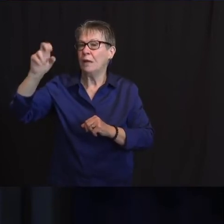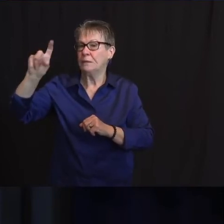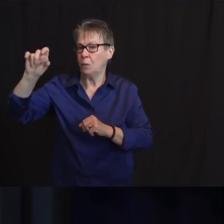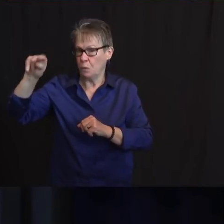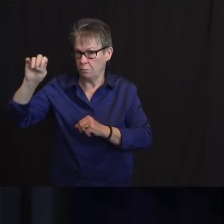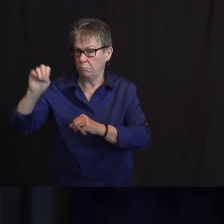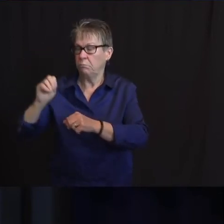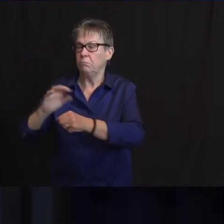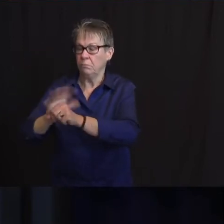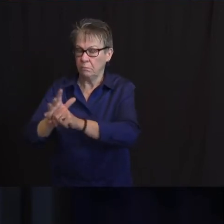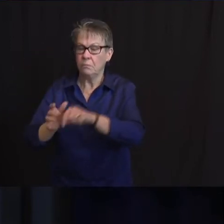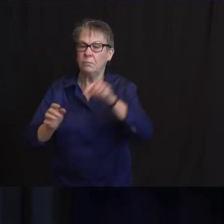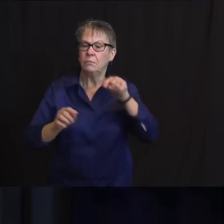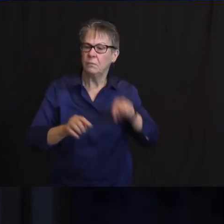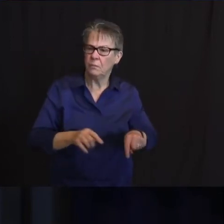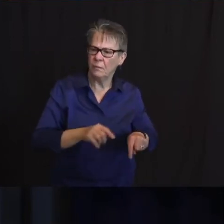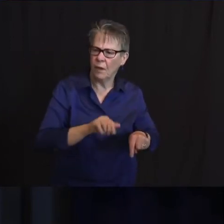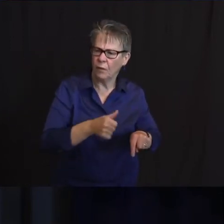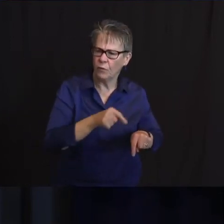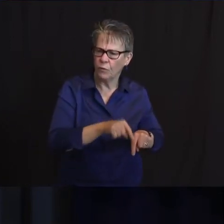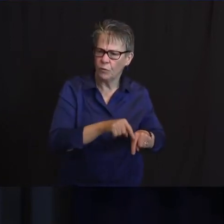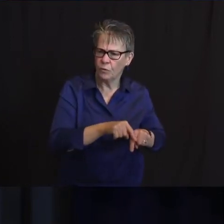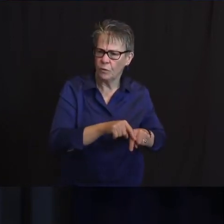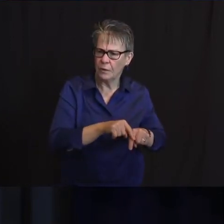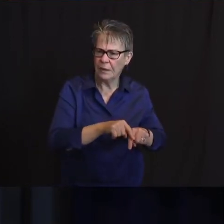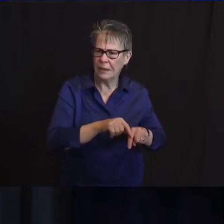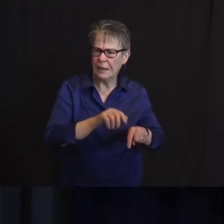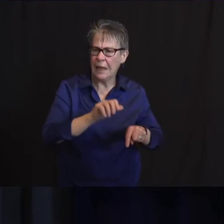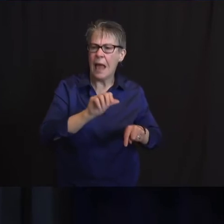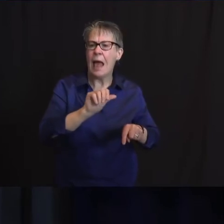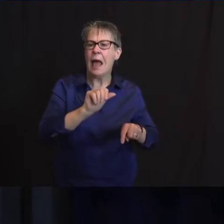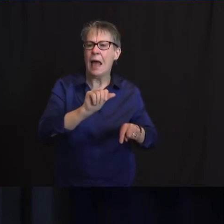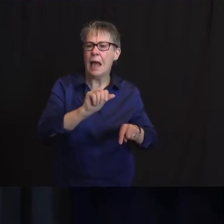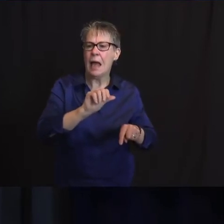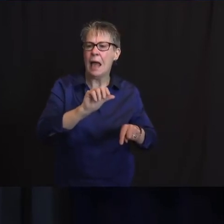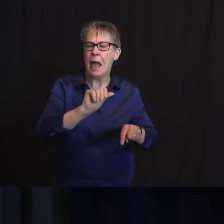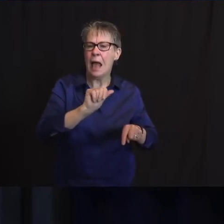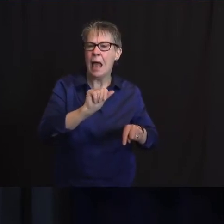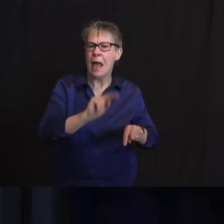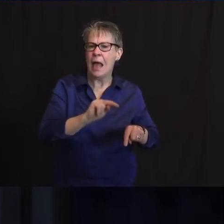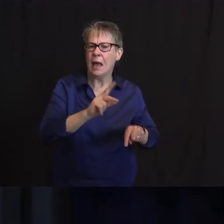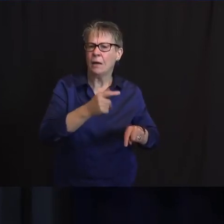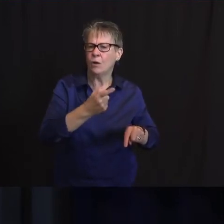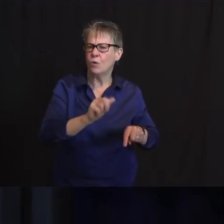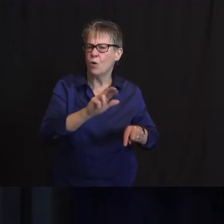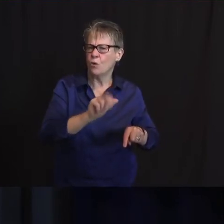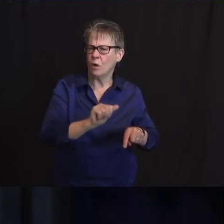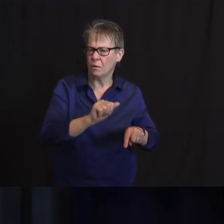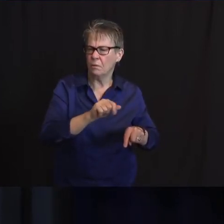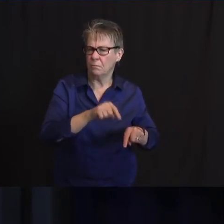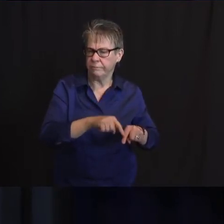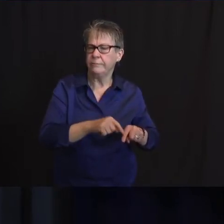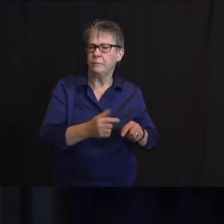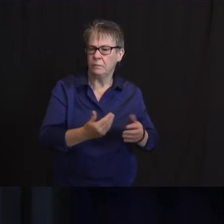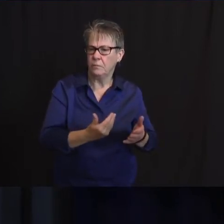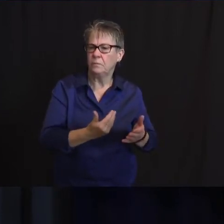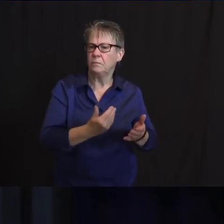of January 21st is 9.62%. The northern part of the state,